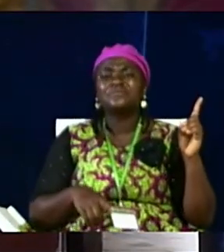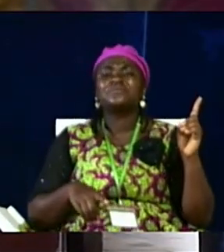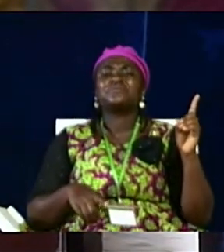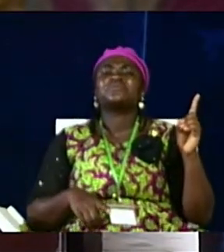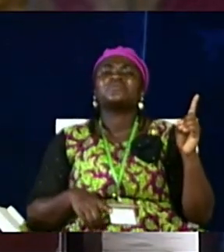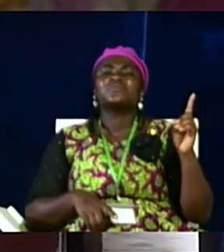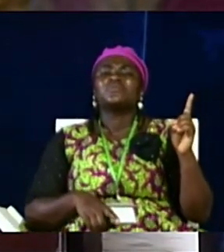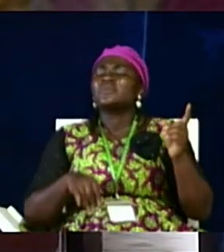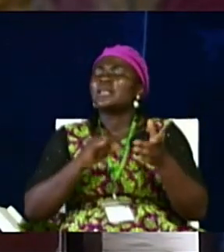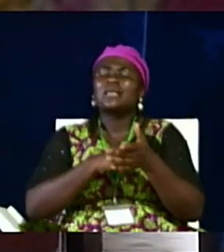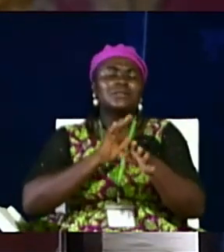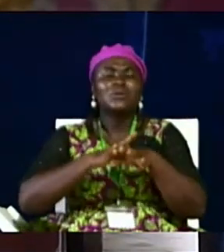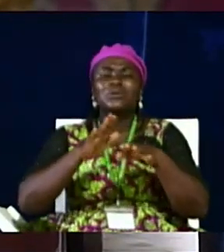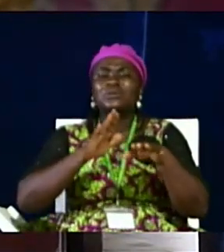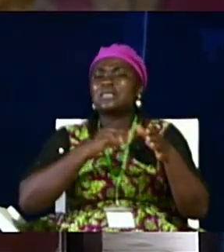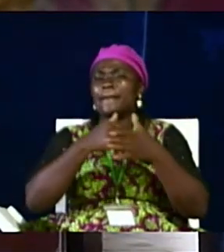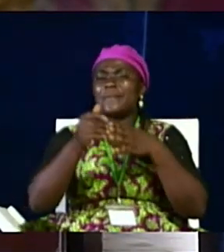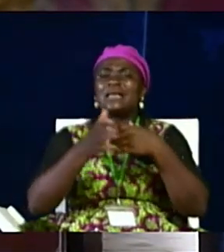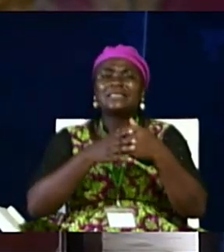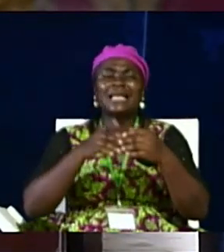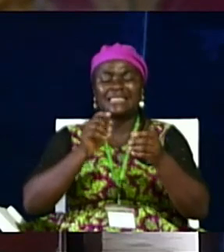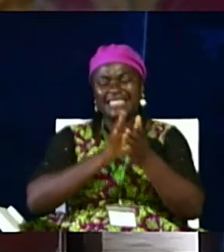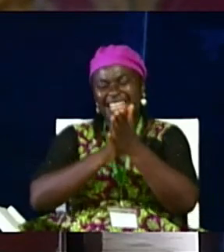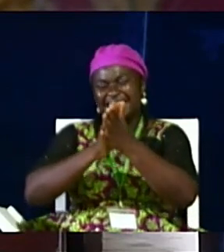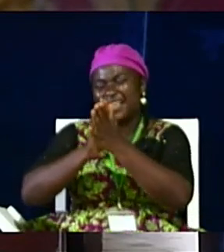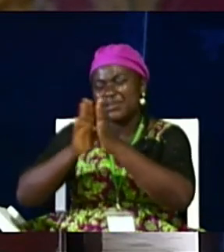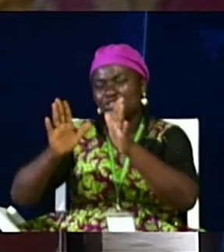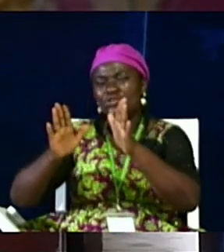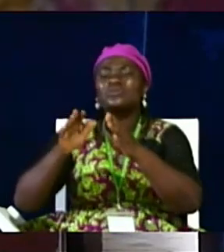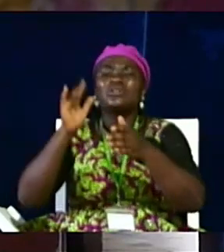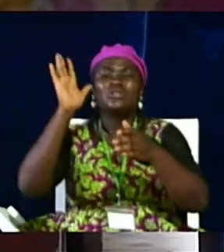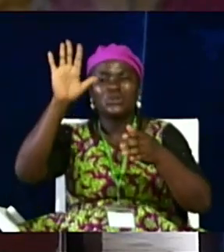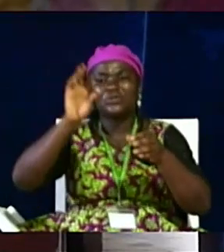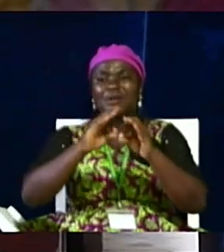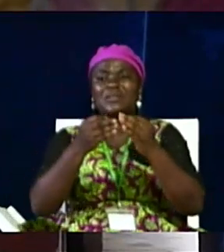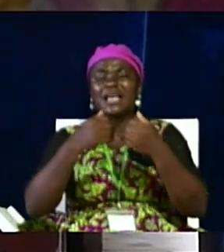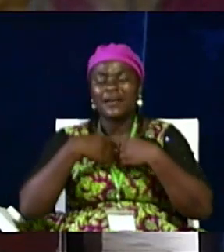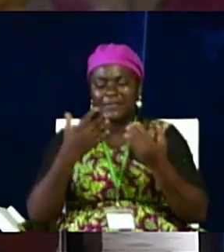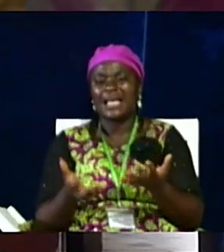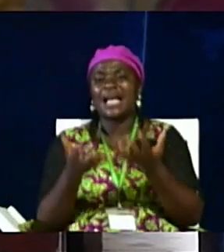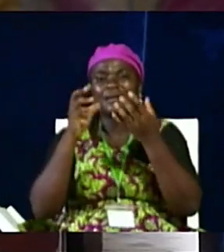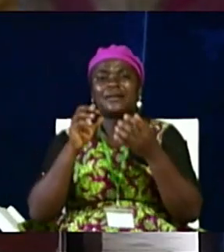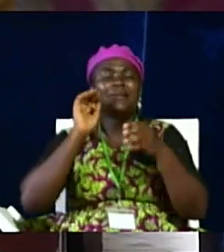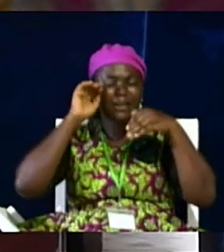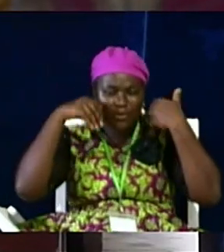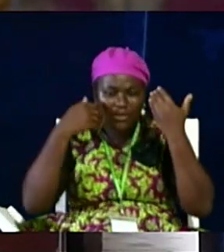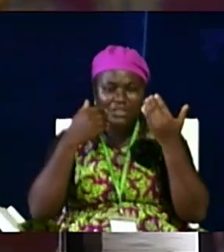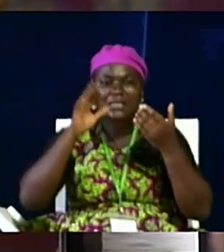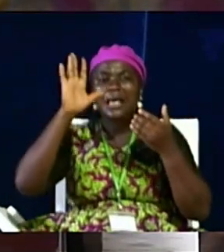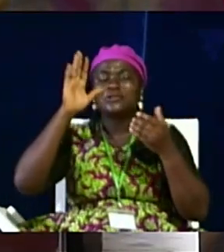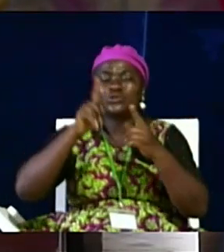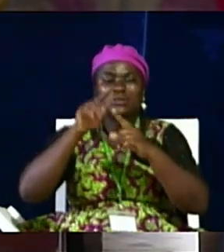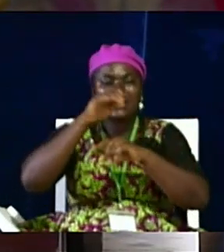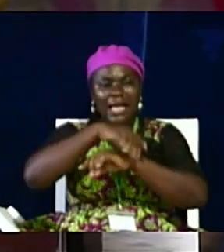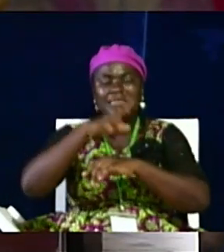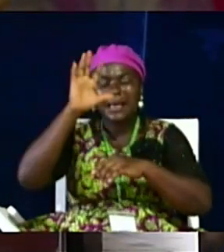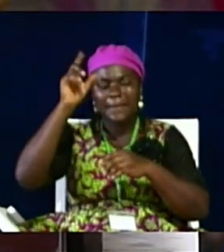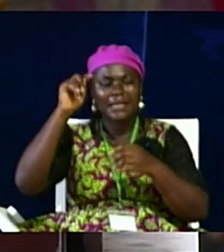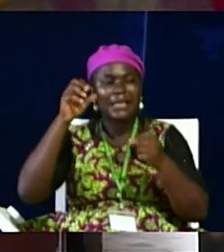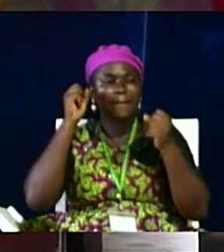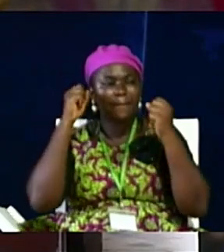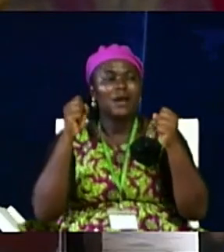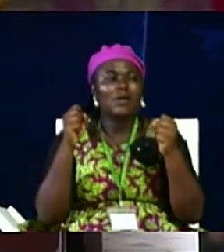generations your family had carried reproaches. Tonight, by the power in the name of Jesus, the son of David,